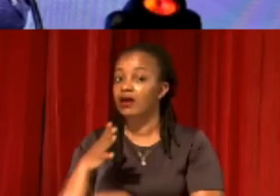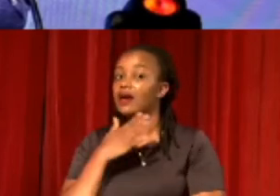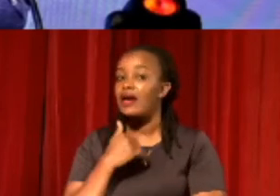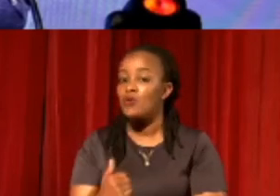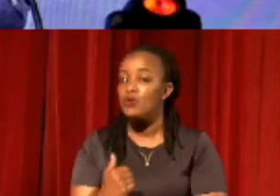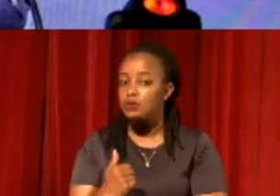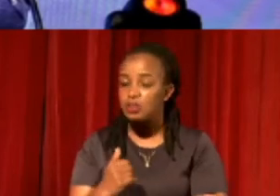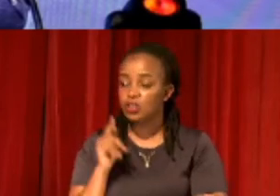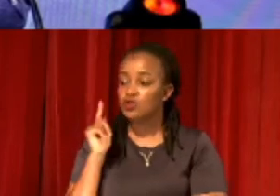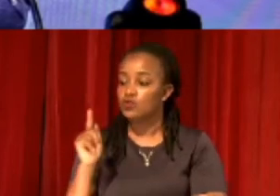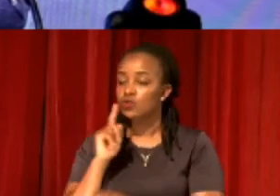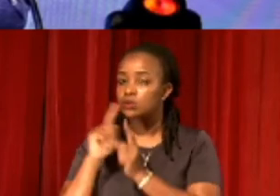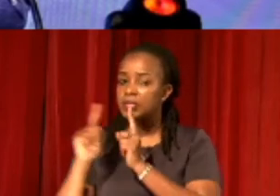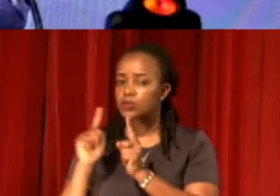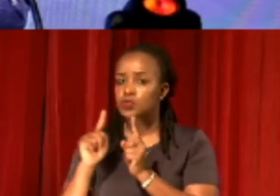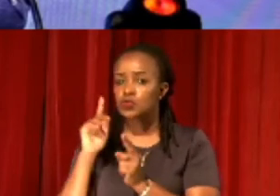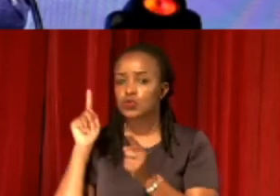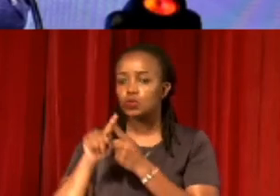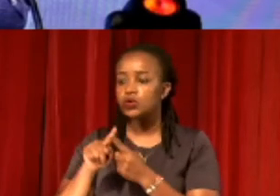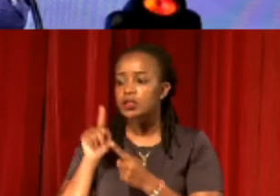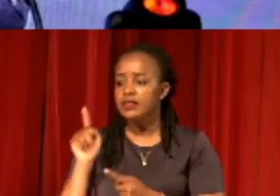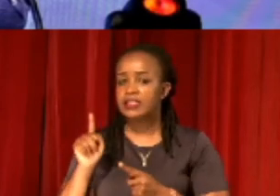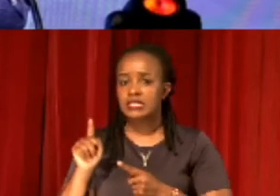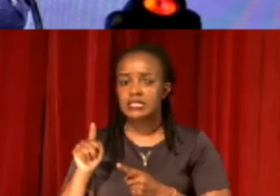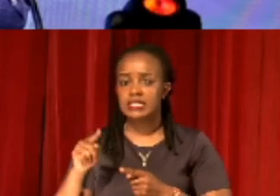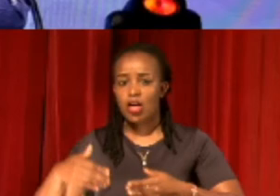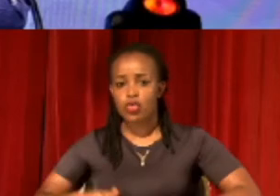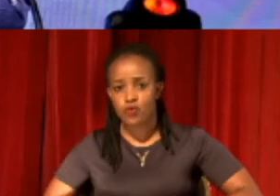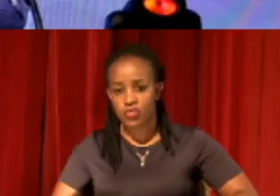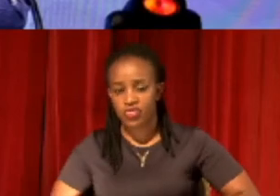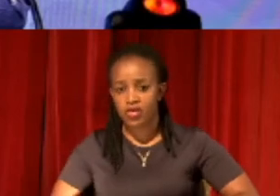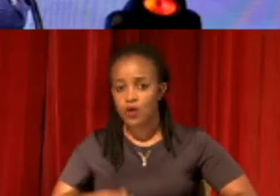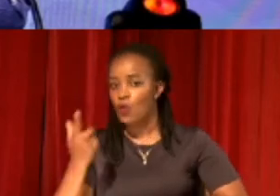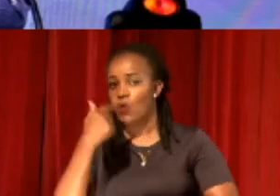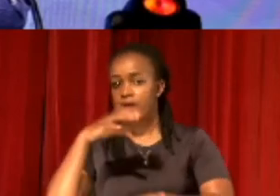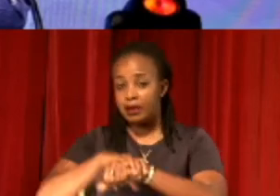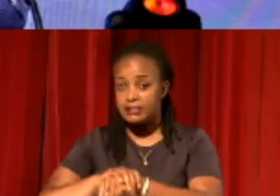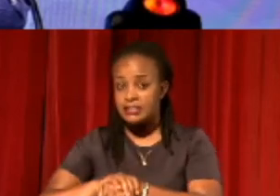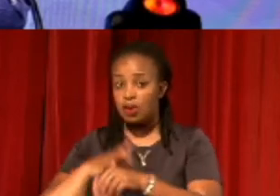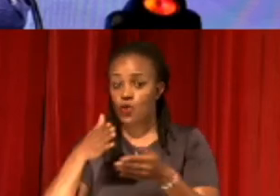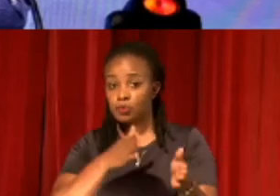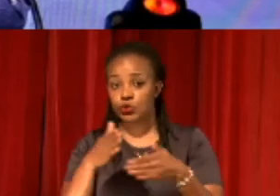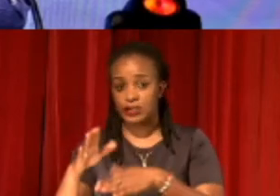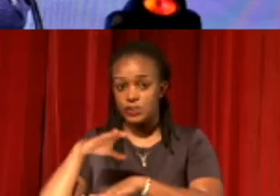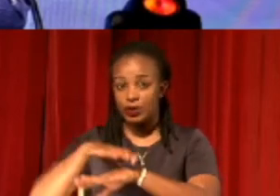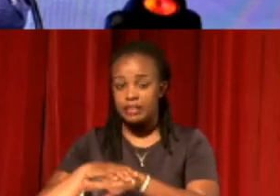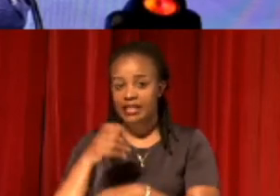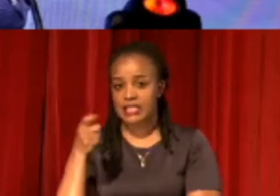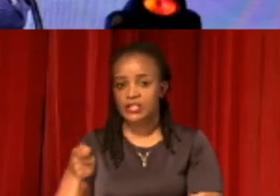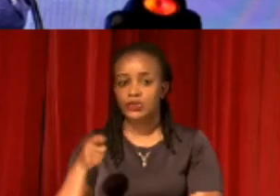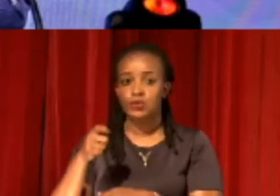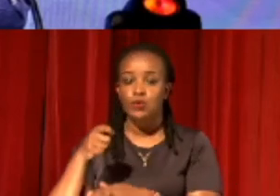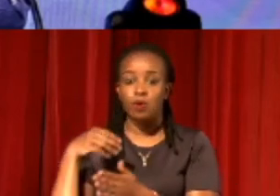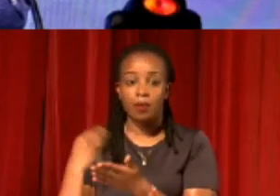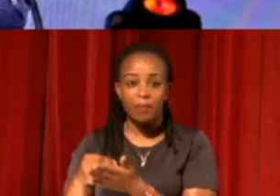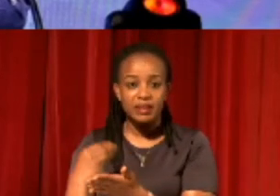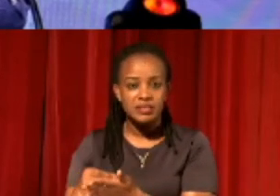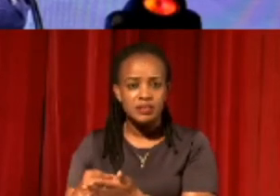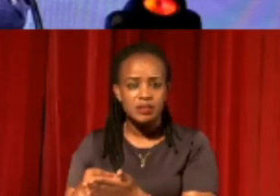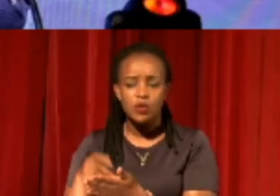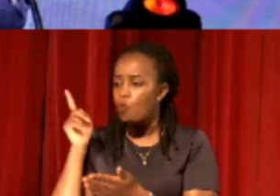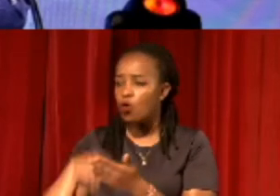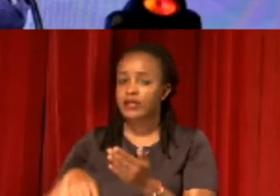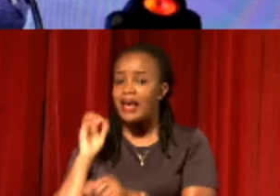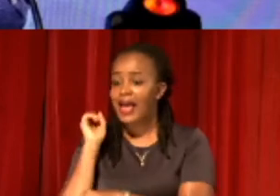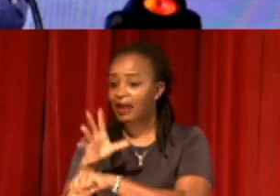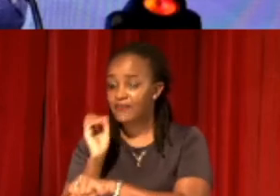young artist who gets the opportunity with this money, who gets the seed. What advice would you give him of someone who has been in the industry for a while? What advice